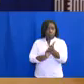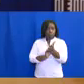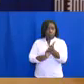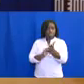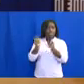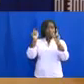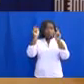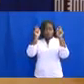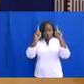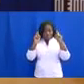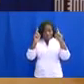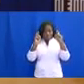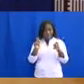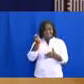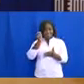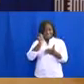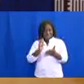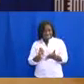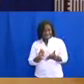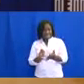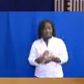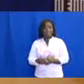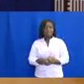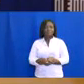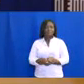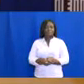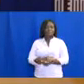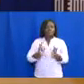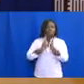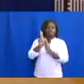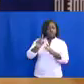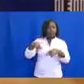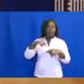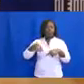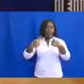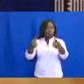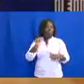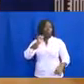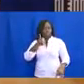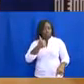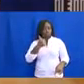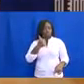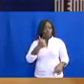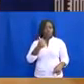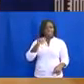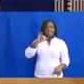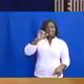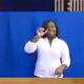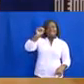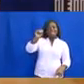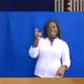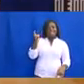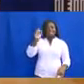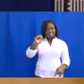and the Bayer The University B Bayer War, the SHS-3, the